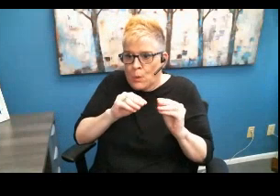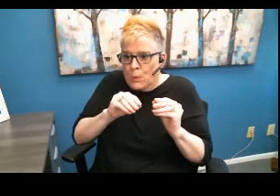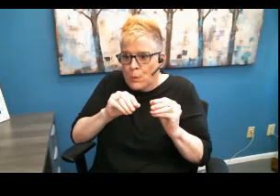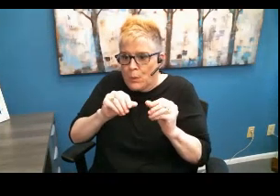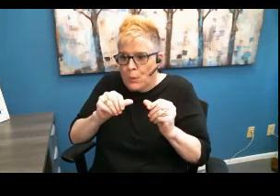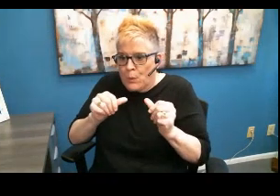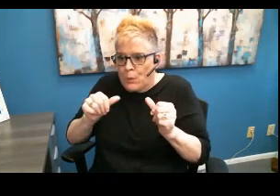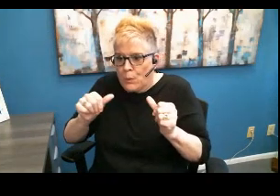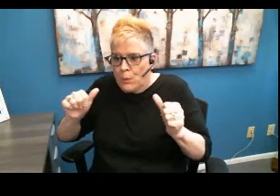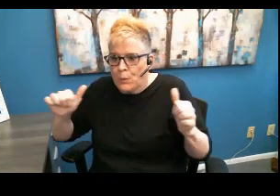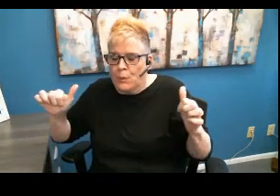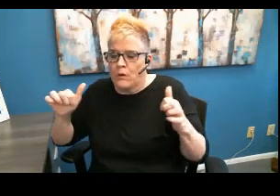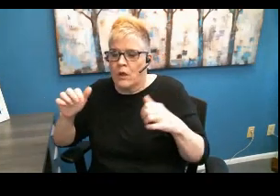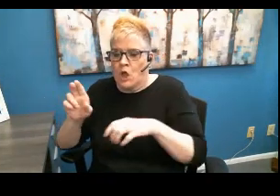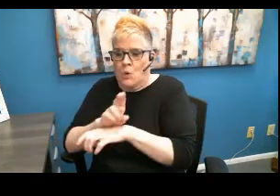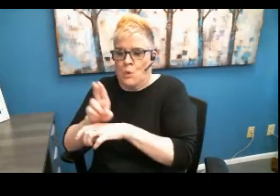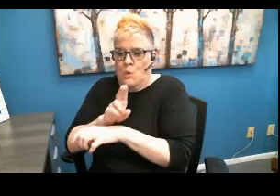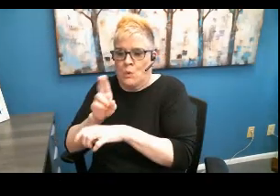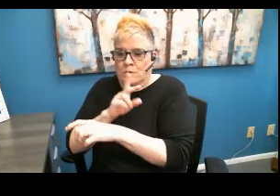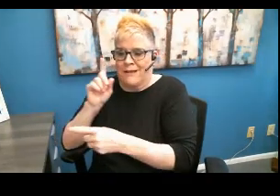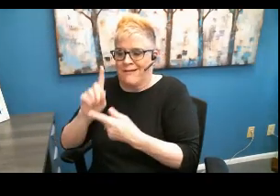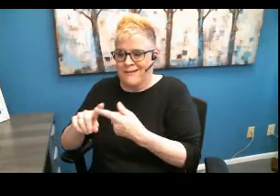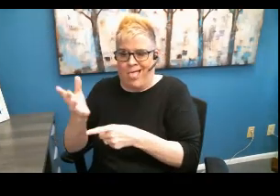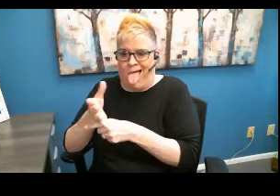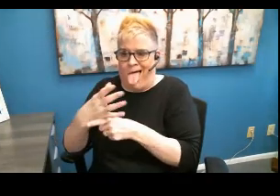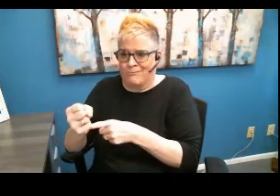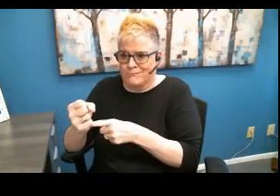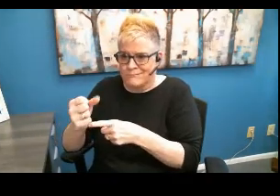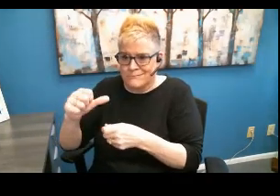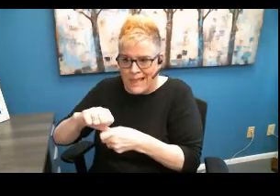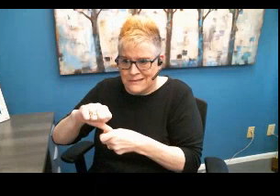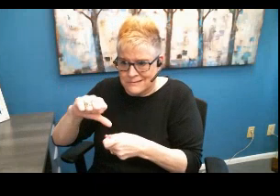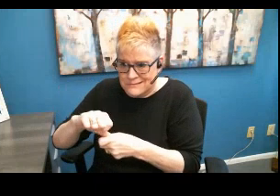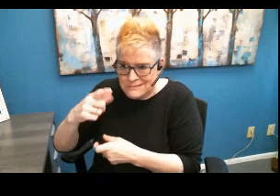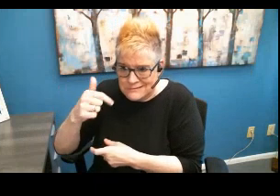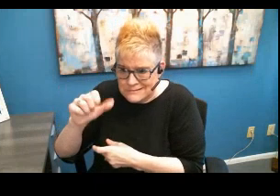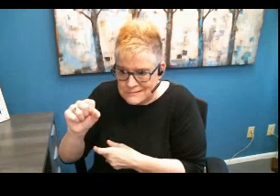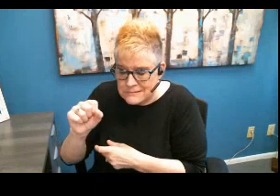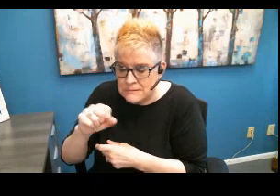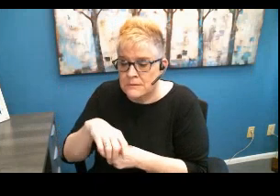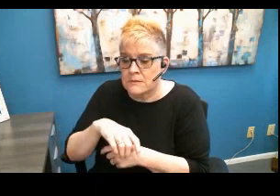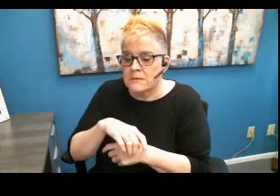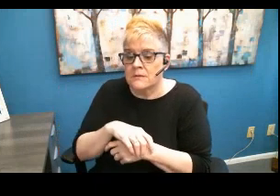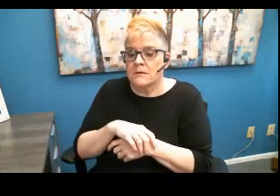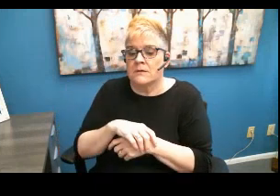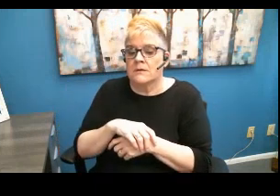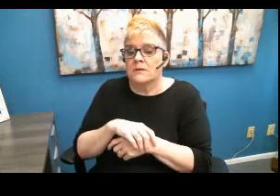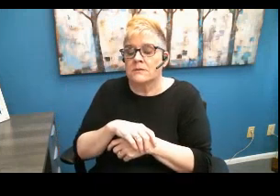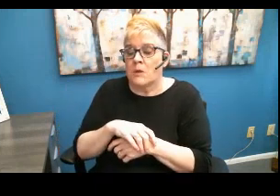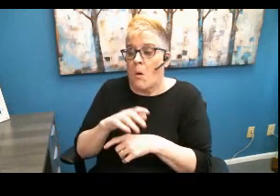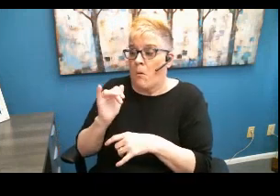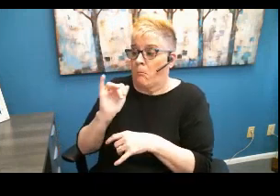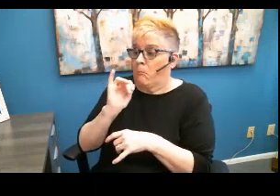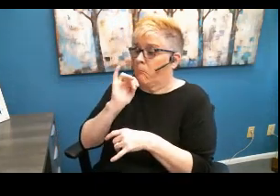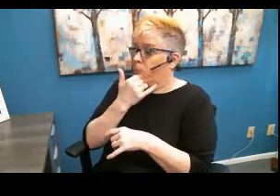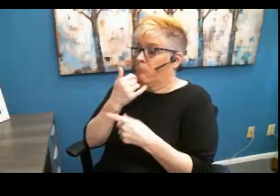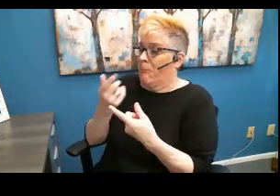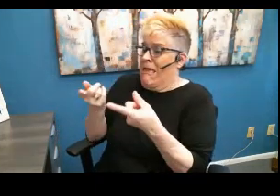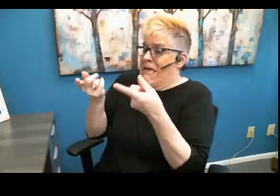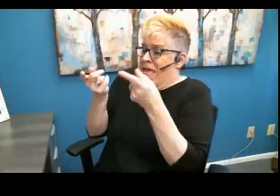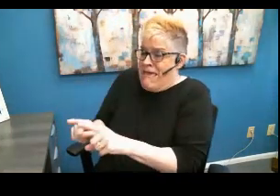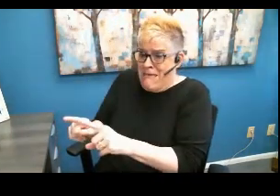usage until there's no more gas in the line. So depending on how quickly you can get to an issue and repair